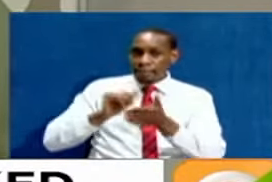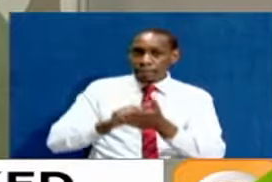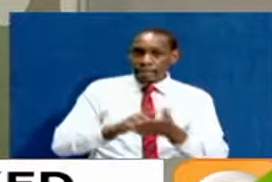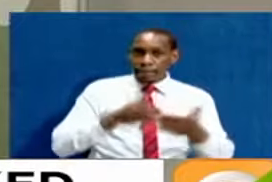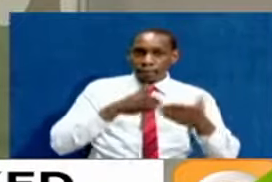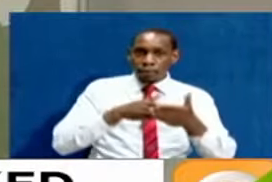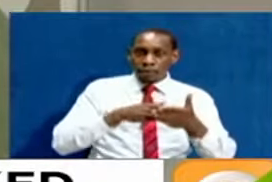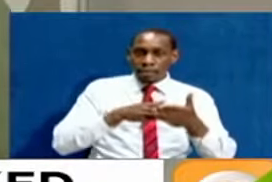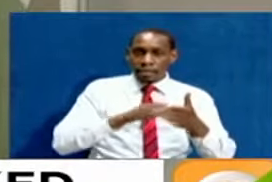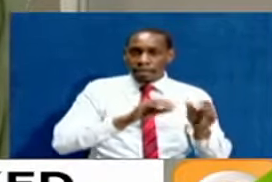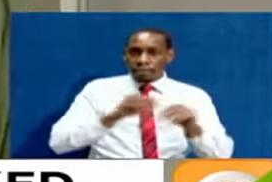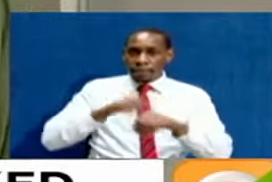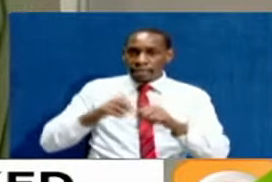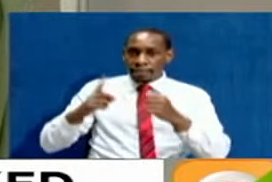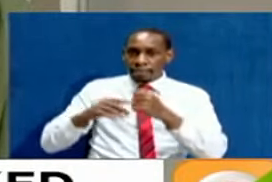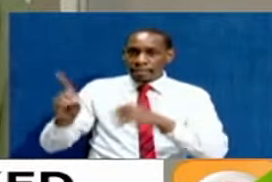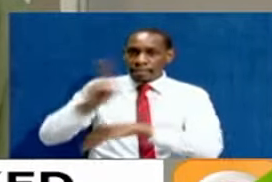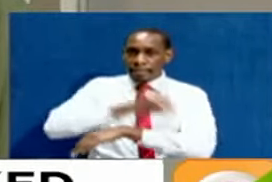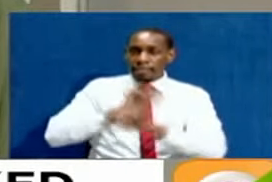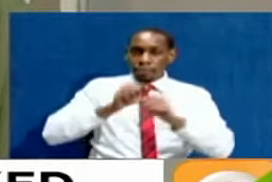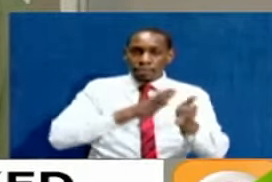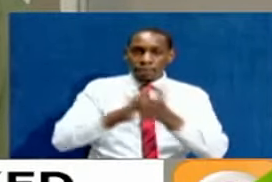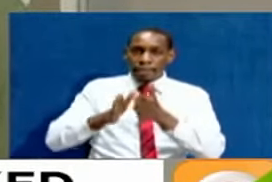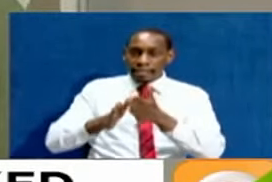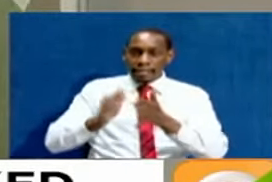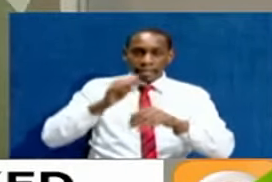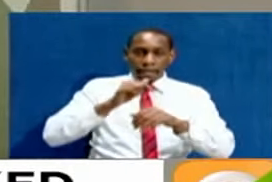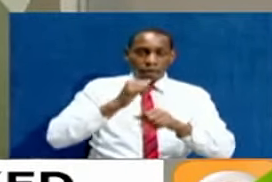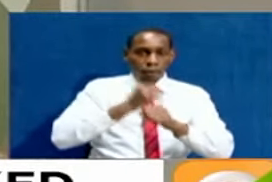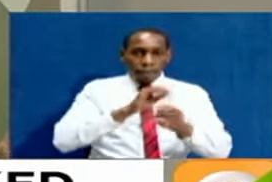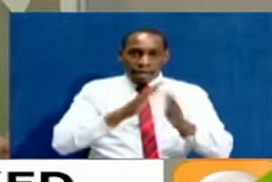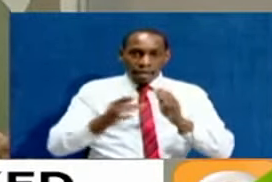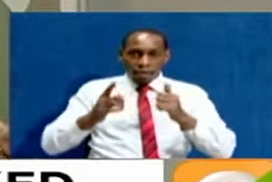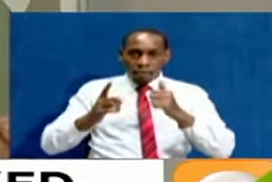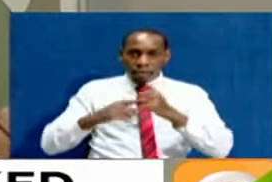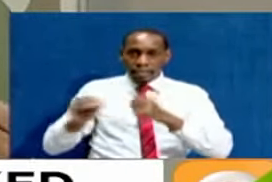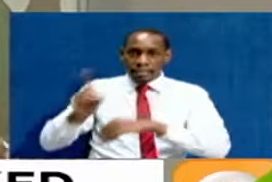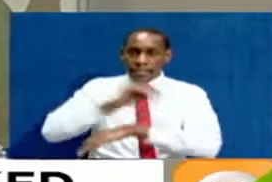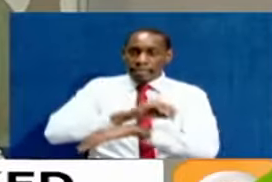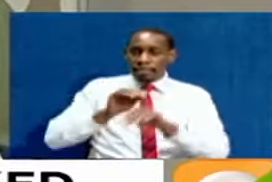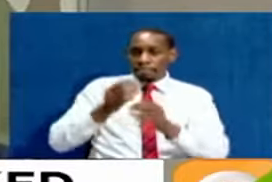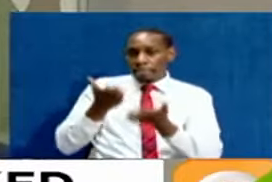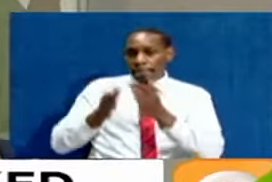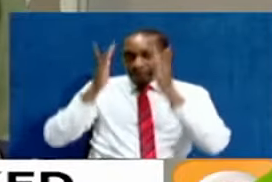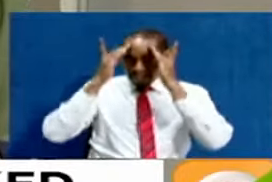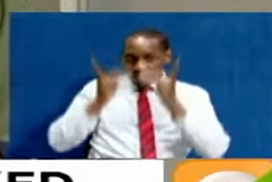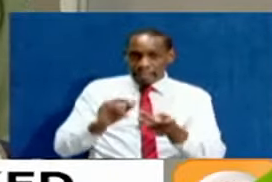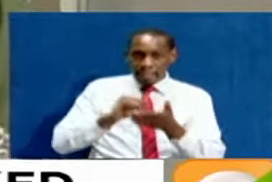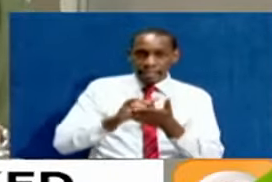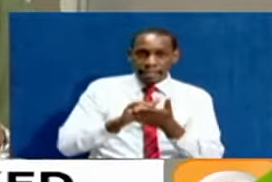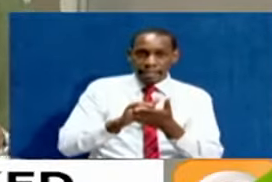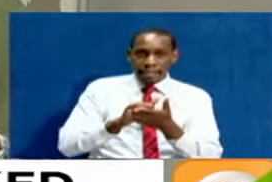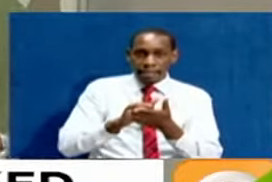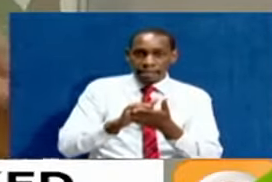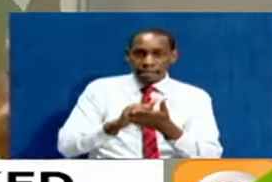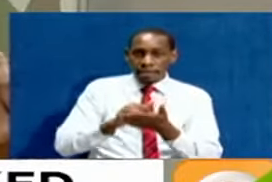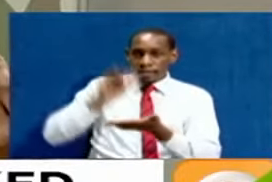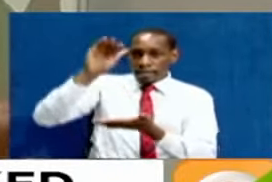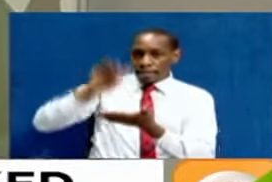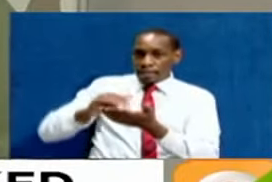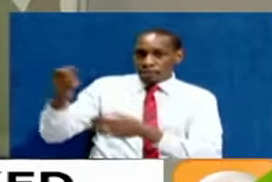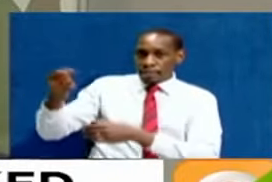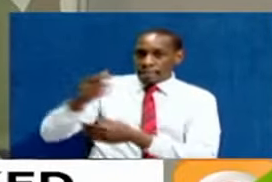lockdown for 60 days, they can start planning for what they will do in the next 60 days. Maybe they'll decide, well, I'm going to cut salary, my staff salary for